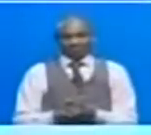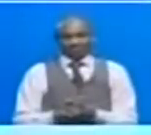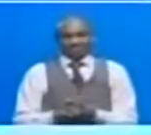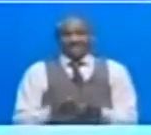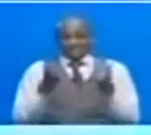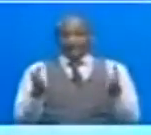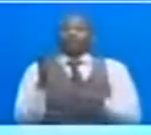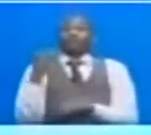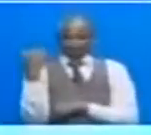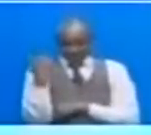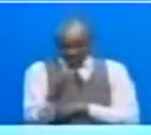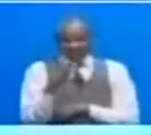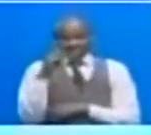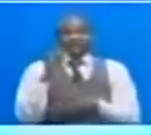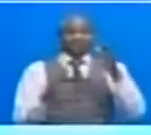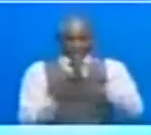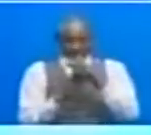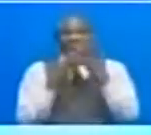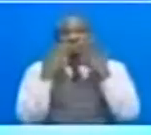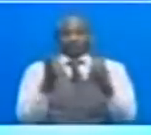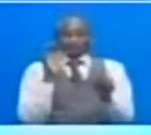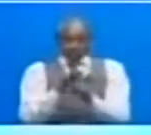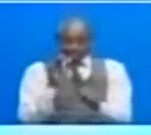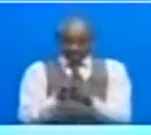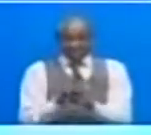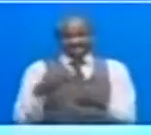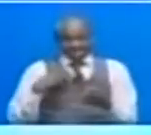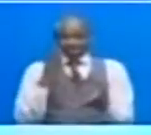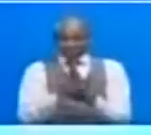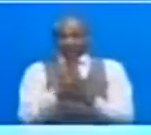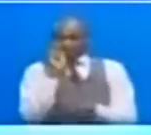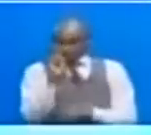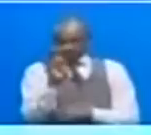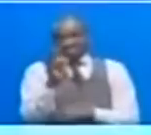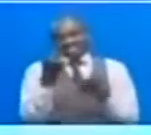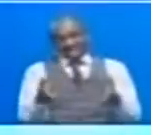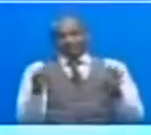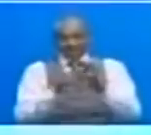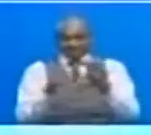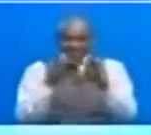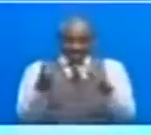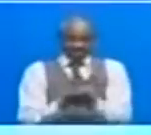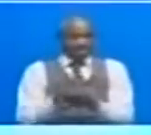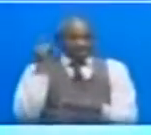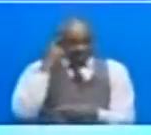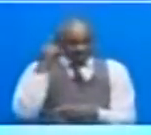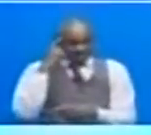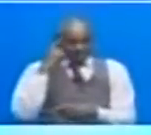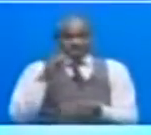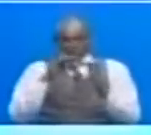And that's why we leave it on KTN Prime. Thank you so much for staying with us, and indeed for watching, for being part of it. Remember,